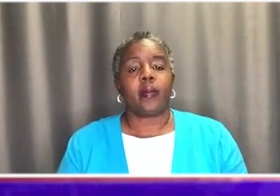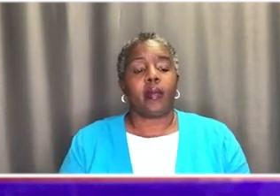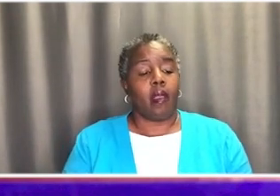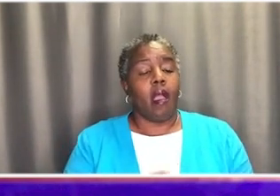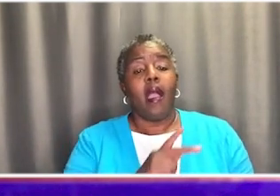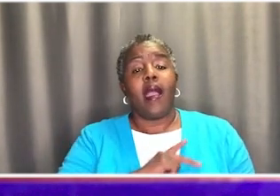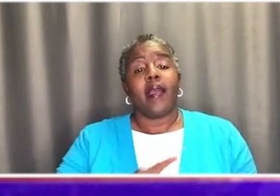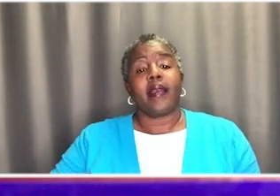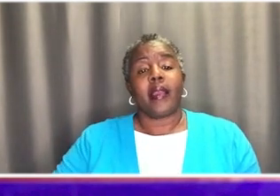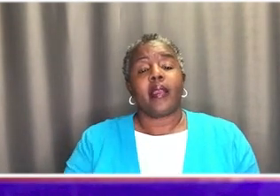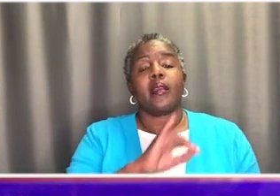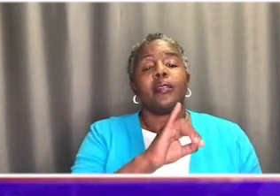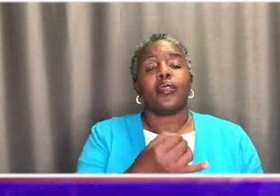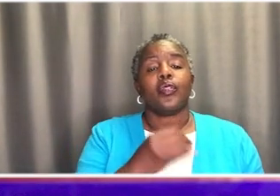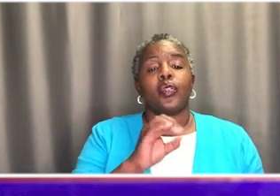Joash said to the priests,